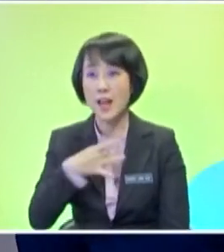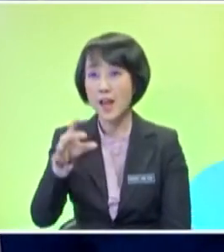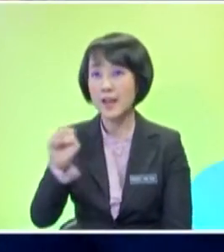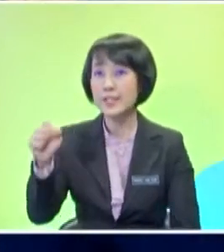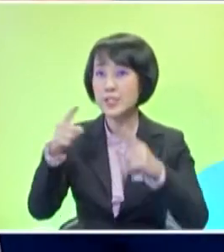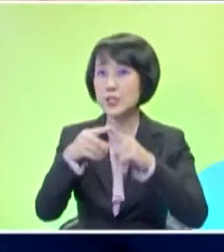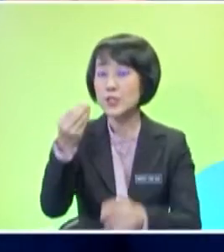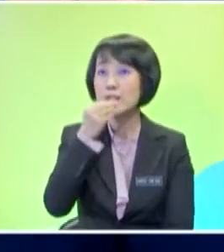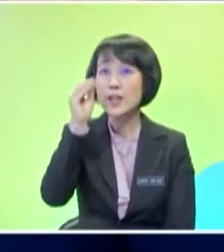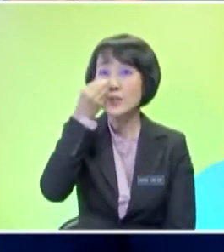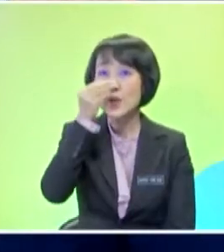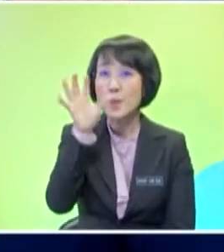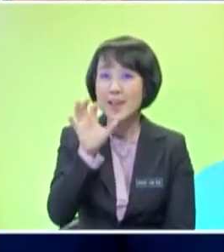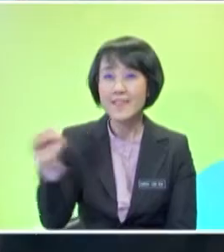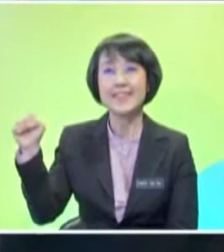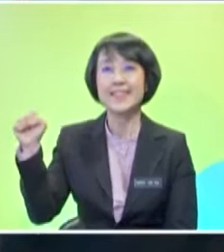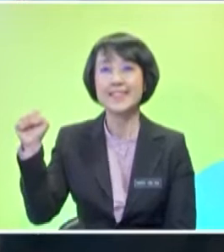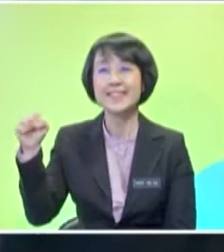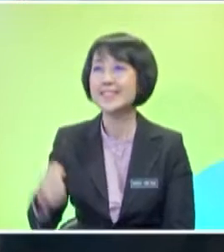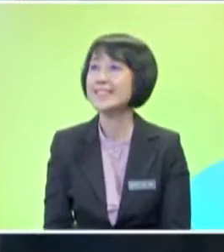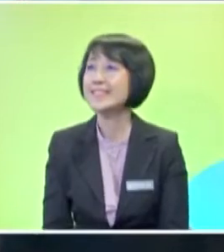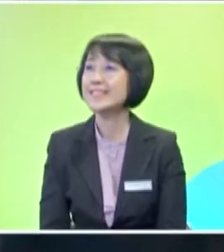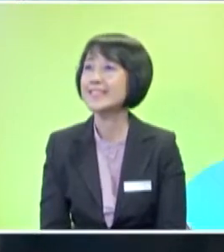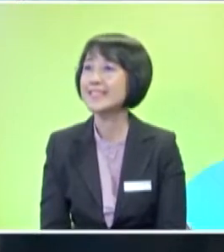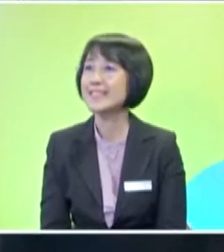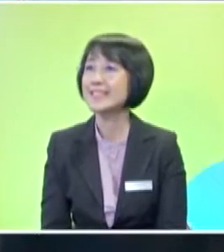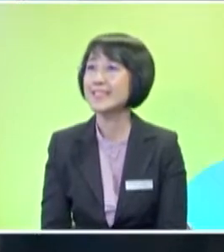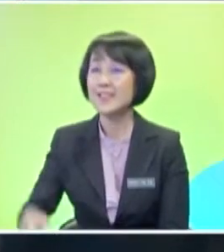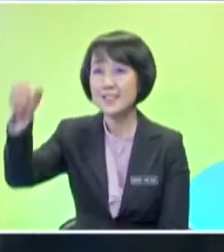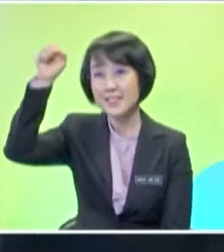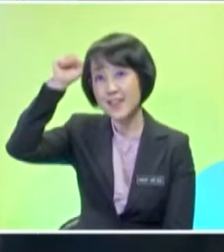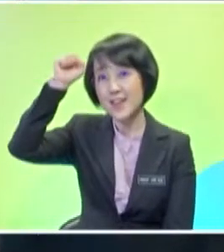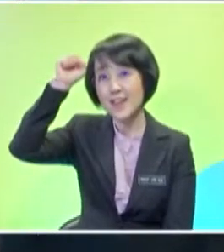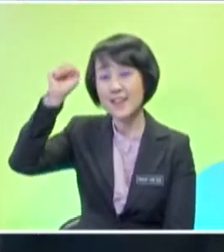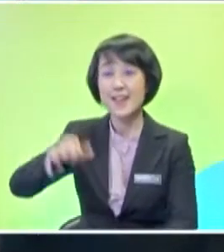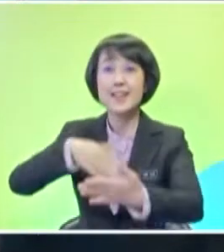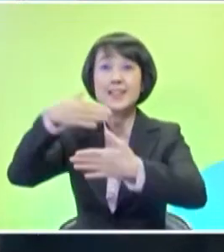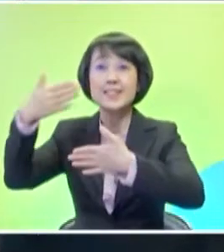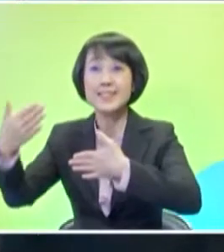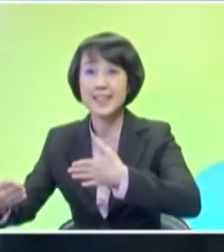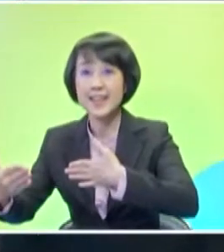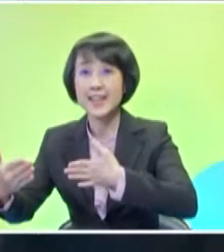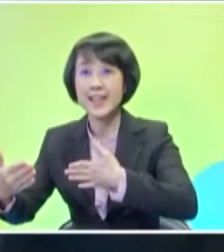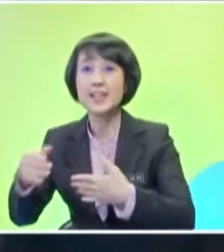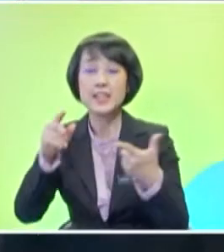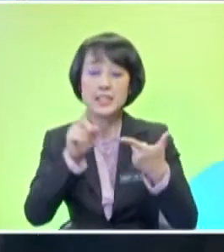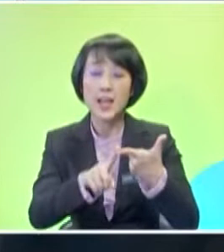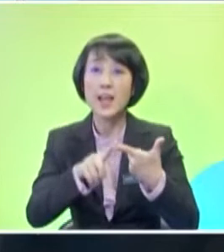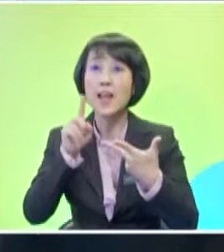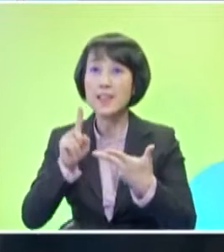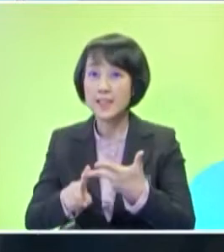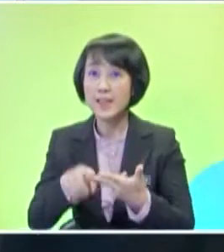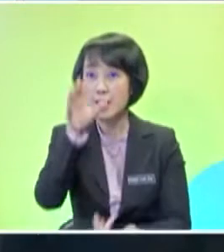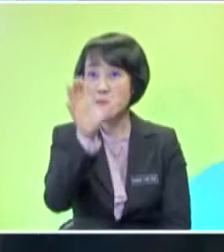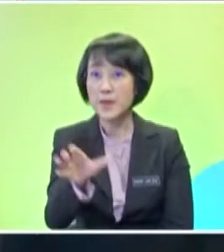eat strawberries. Okay. Sean, yeah? For the second and third paragraph, mm-hmm. I need